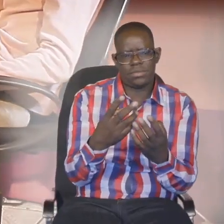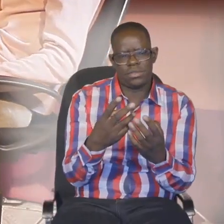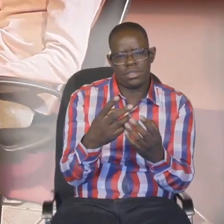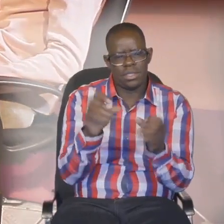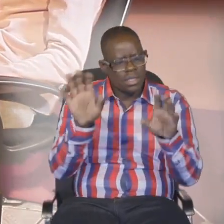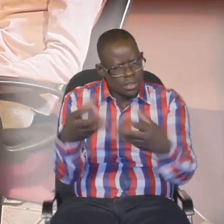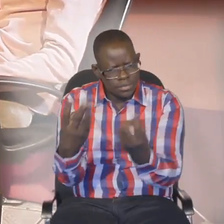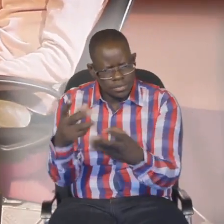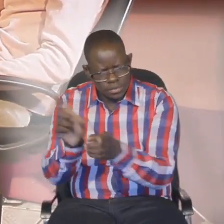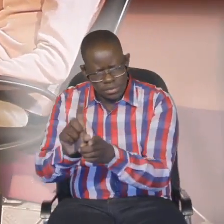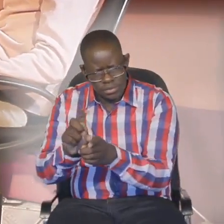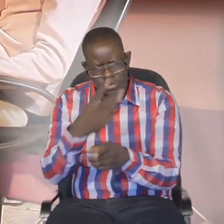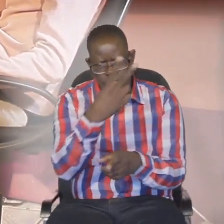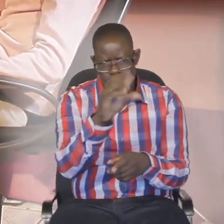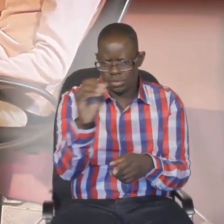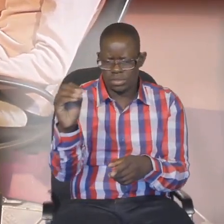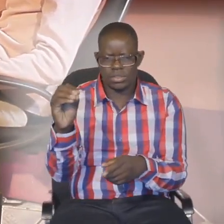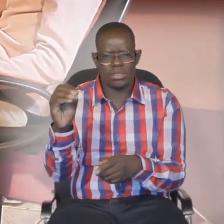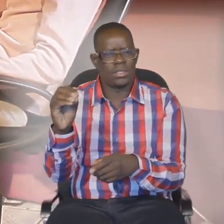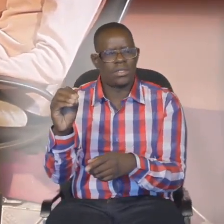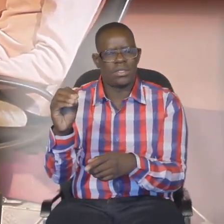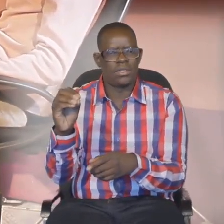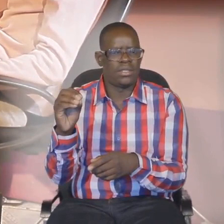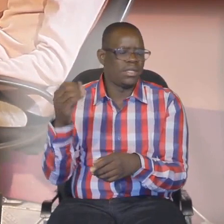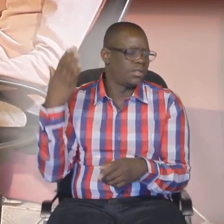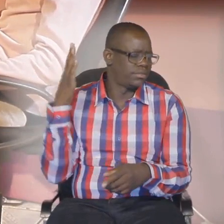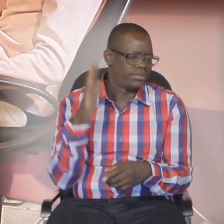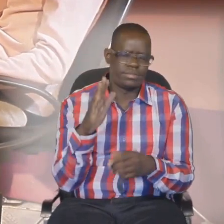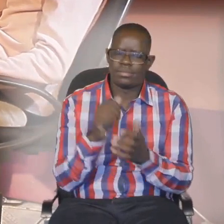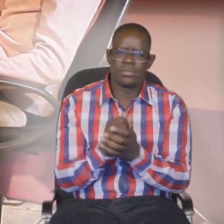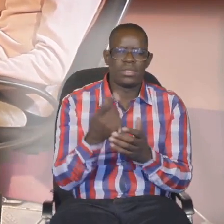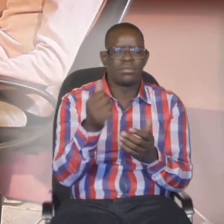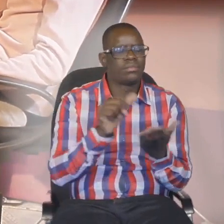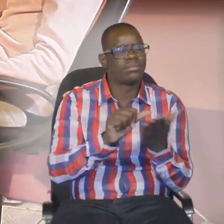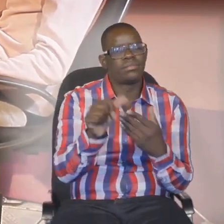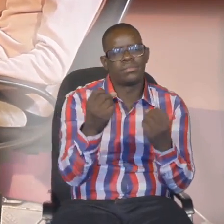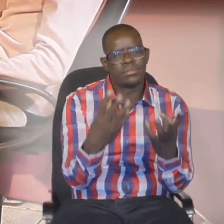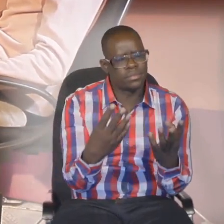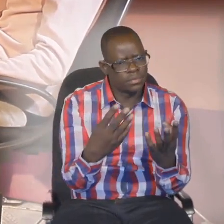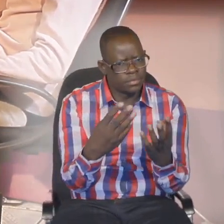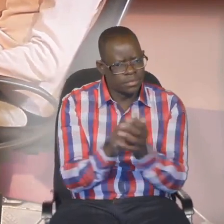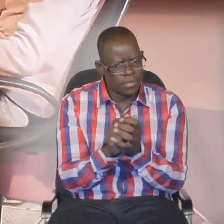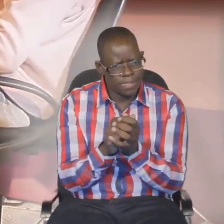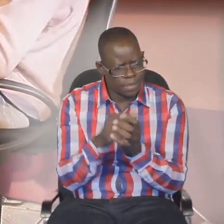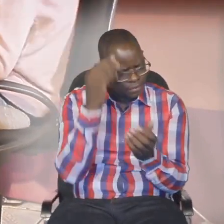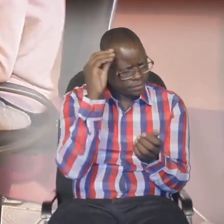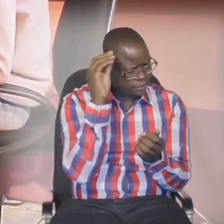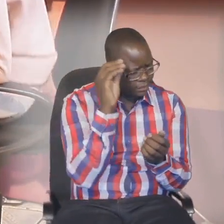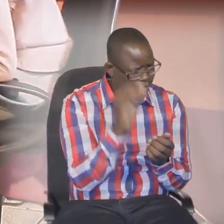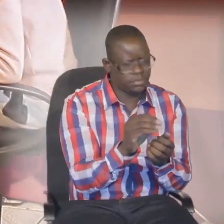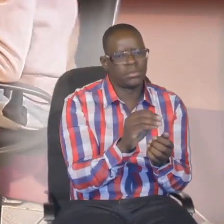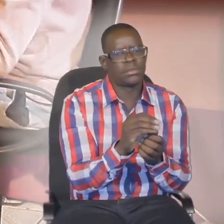is the interest? $200 Namibian dollars. That's harsh. And how much money do you owe them? I don't know the